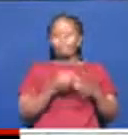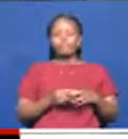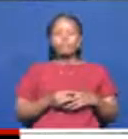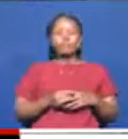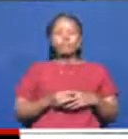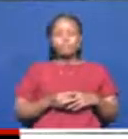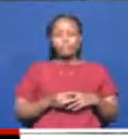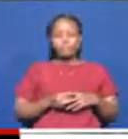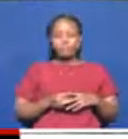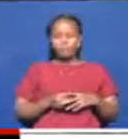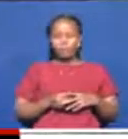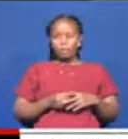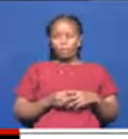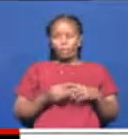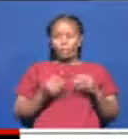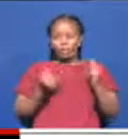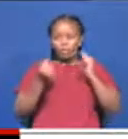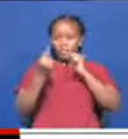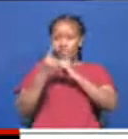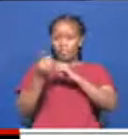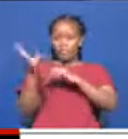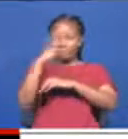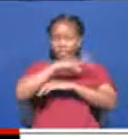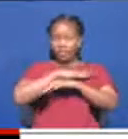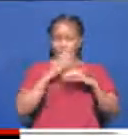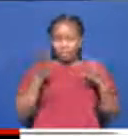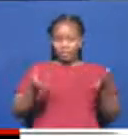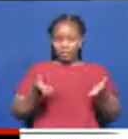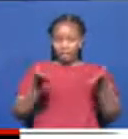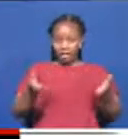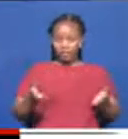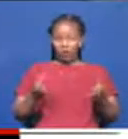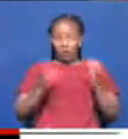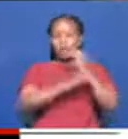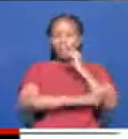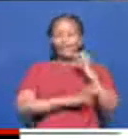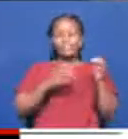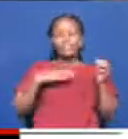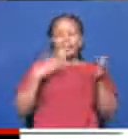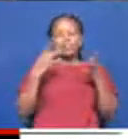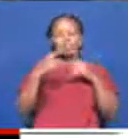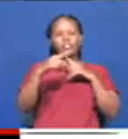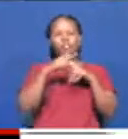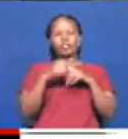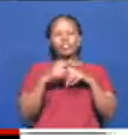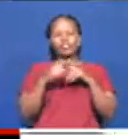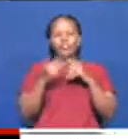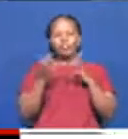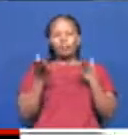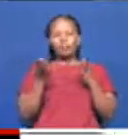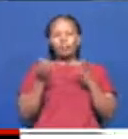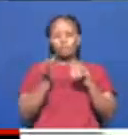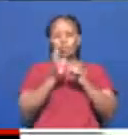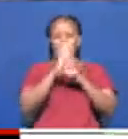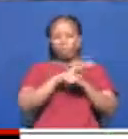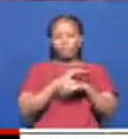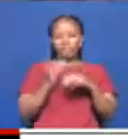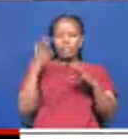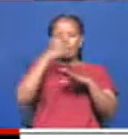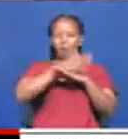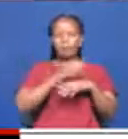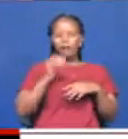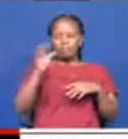For the 11th day now, the country has recorded a positivity rate above 5%. On Sunday, out of